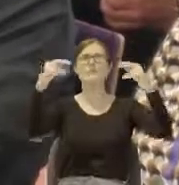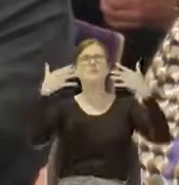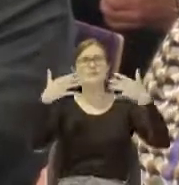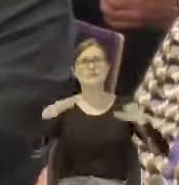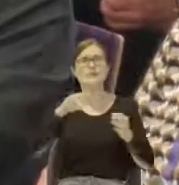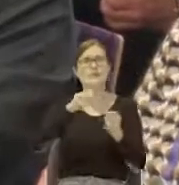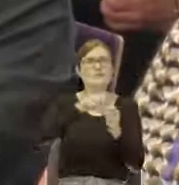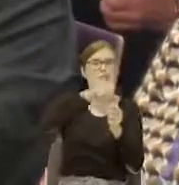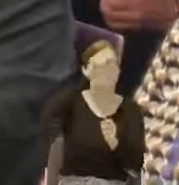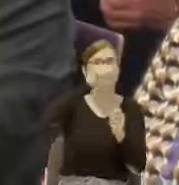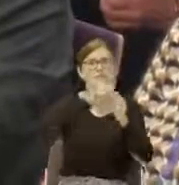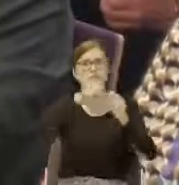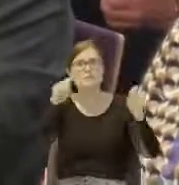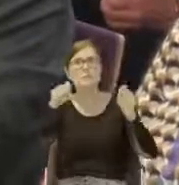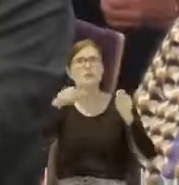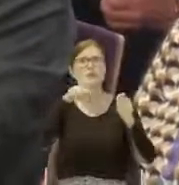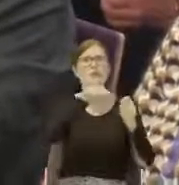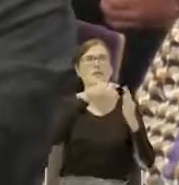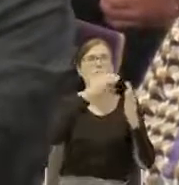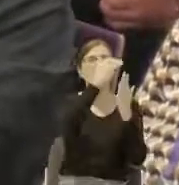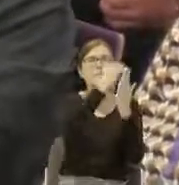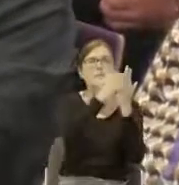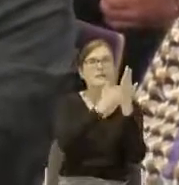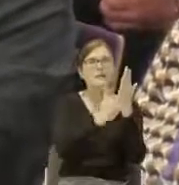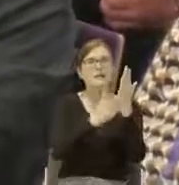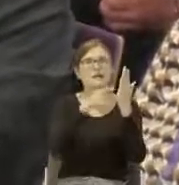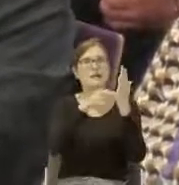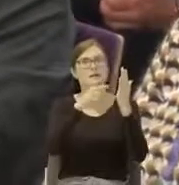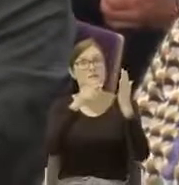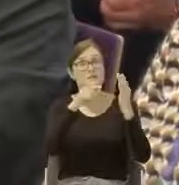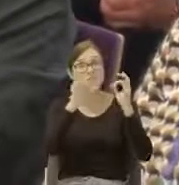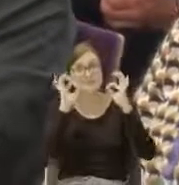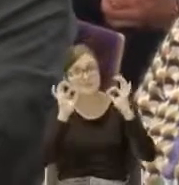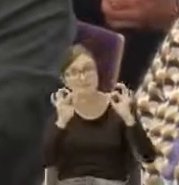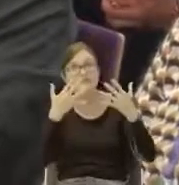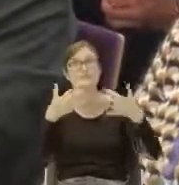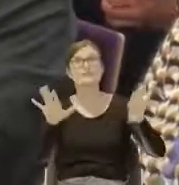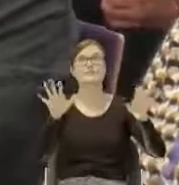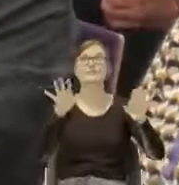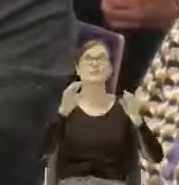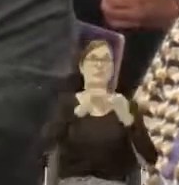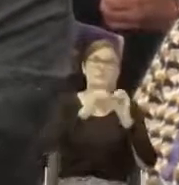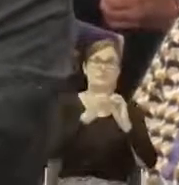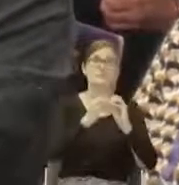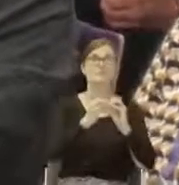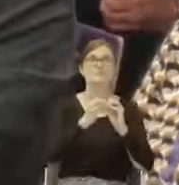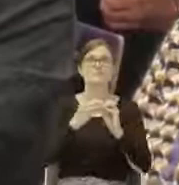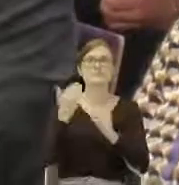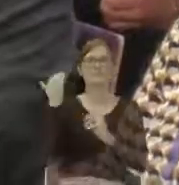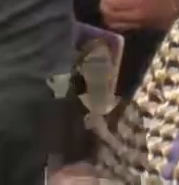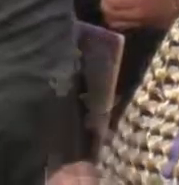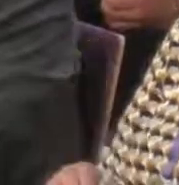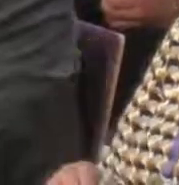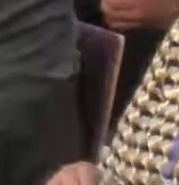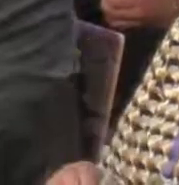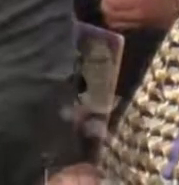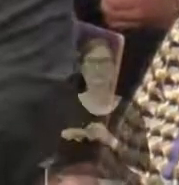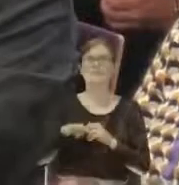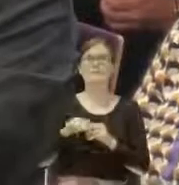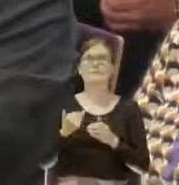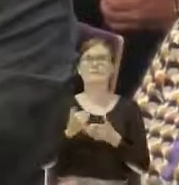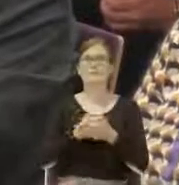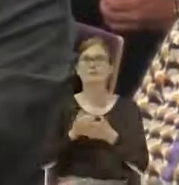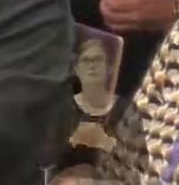Urban Agenda. In April in New York, we reinstated our commitment as a constituency to achieving the New Urban